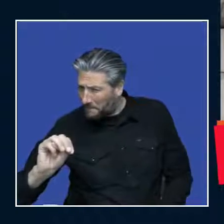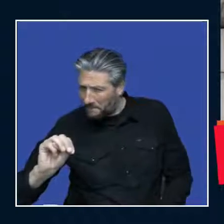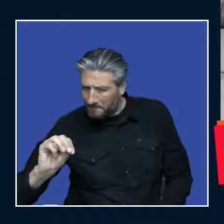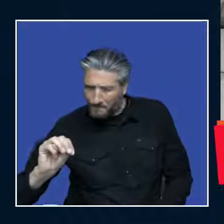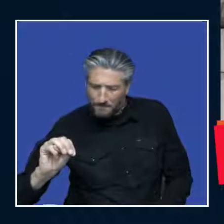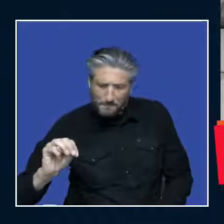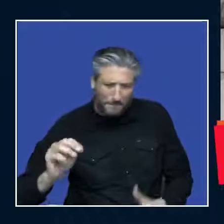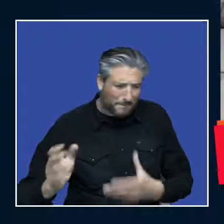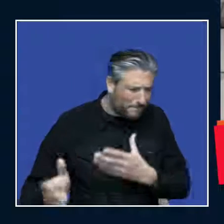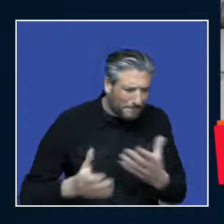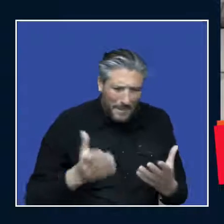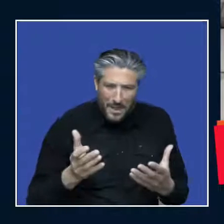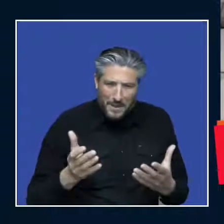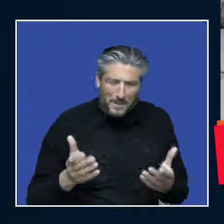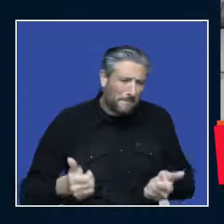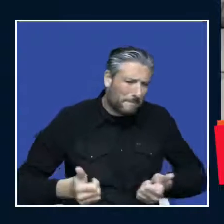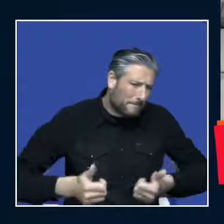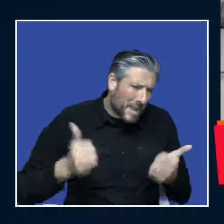go straight to a container?